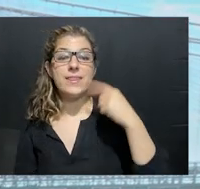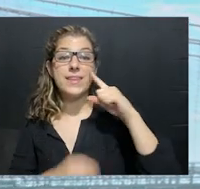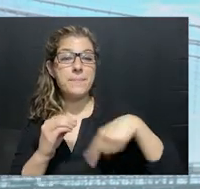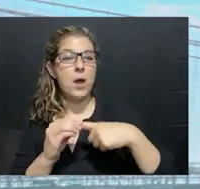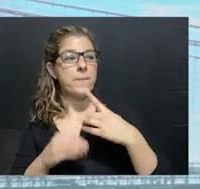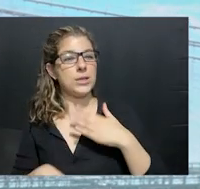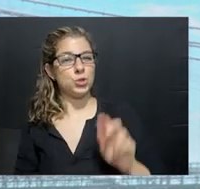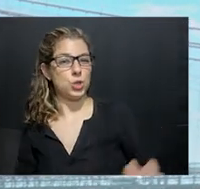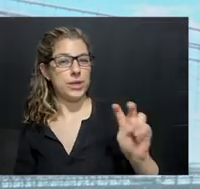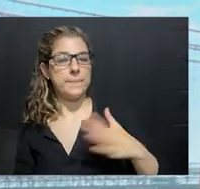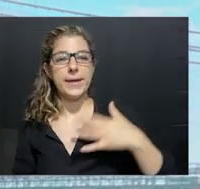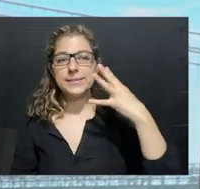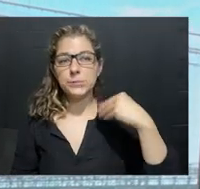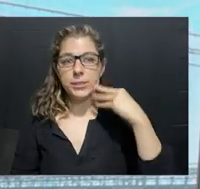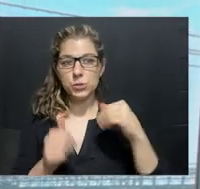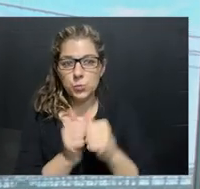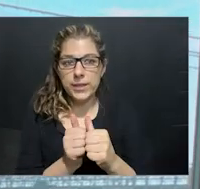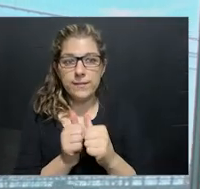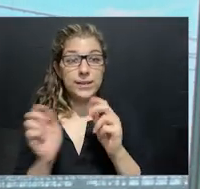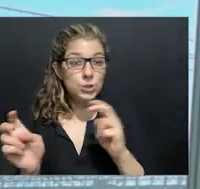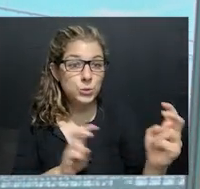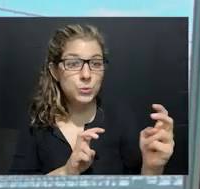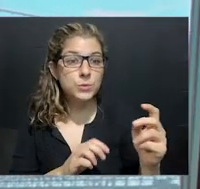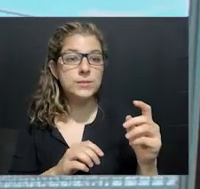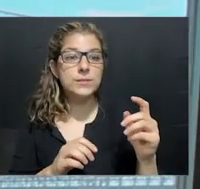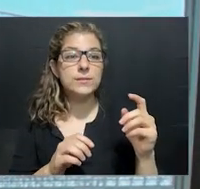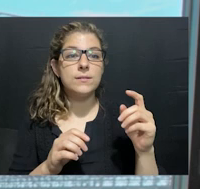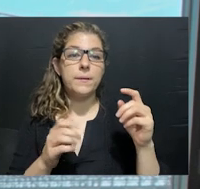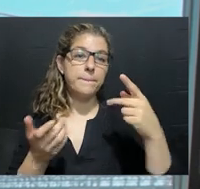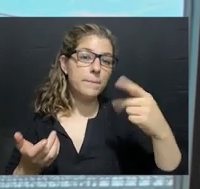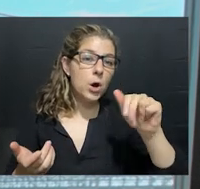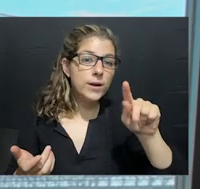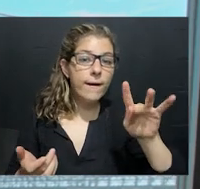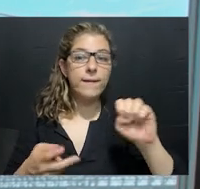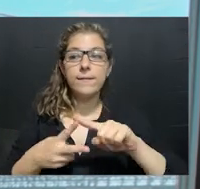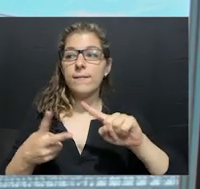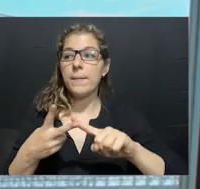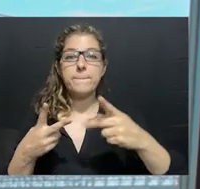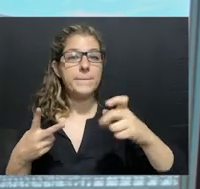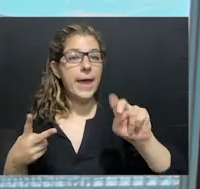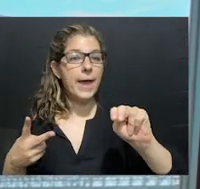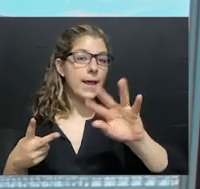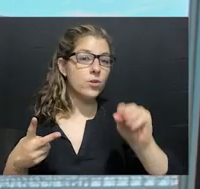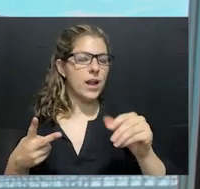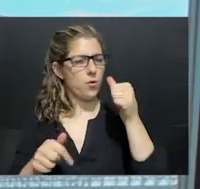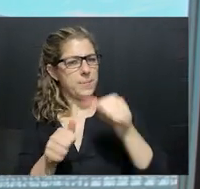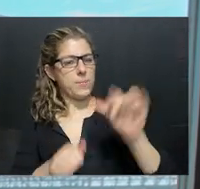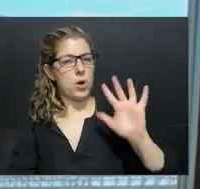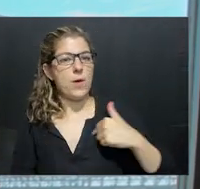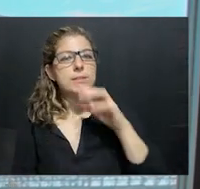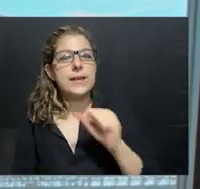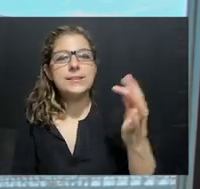the journey and my experience with issues around apartheid and Pan-Africanism, I remember when I was 19 years